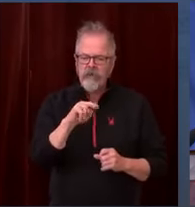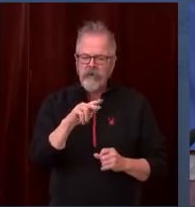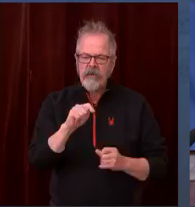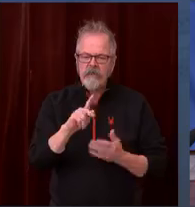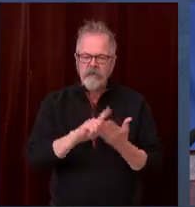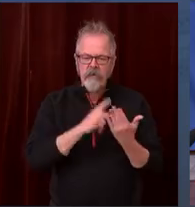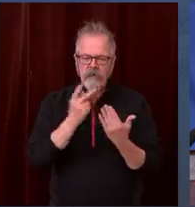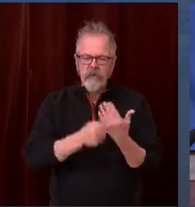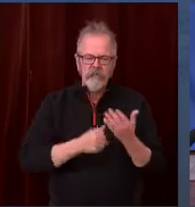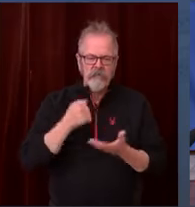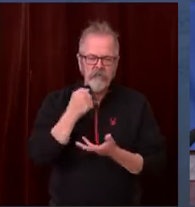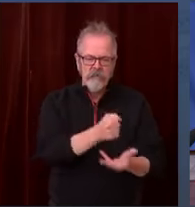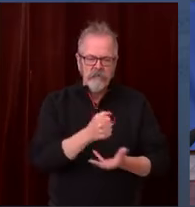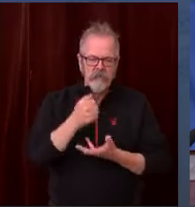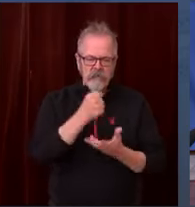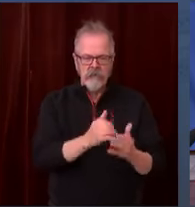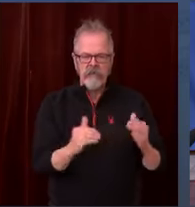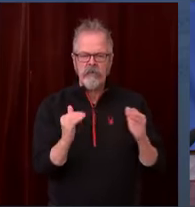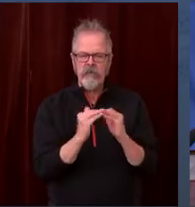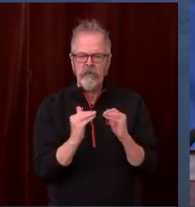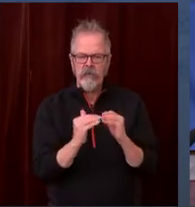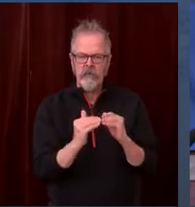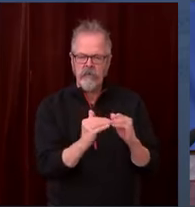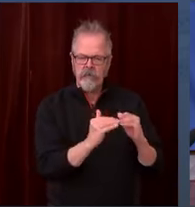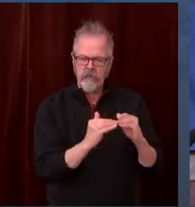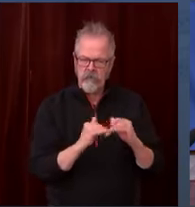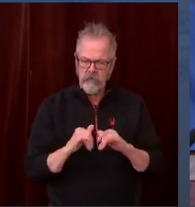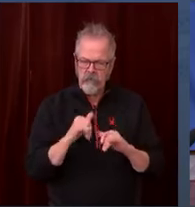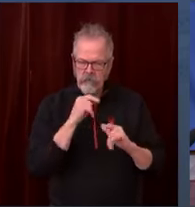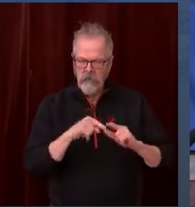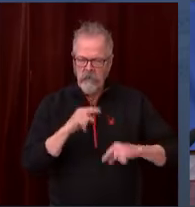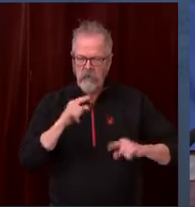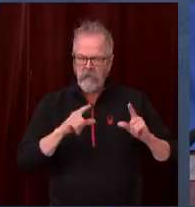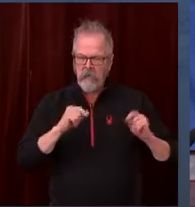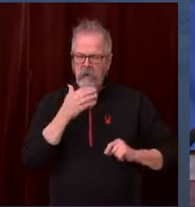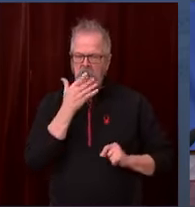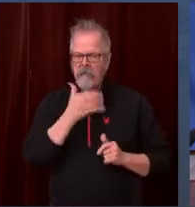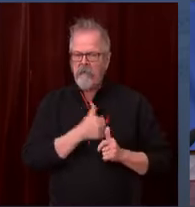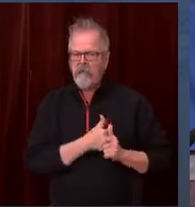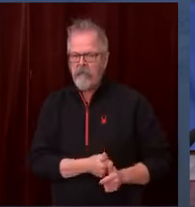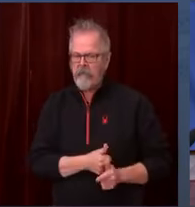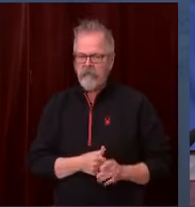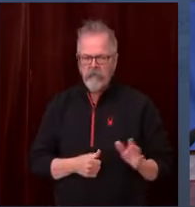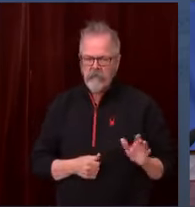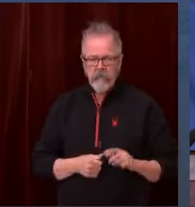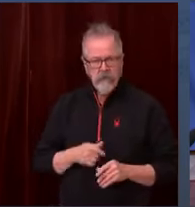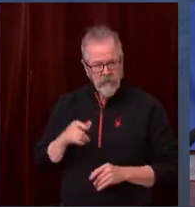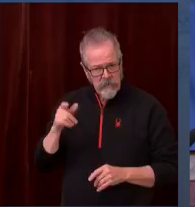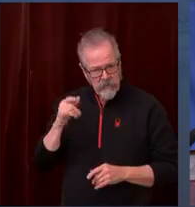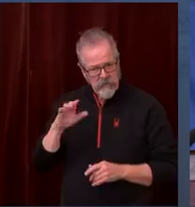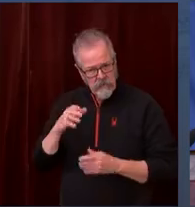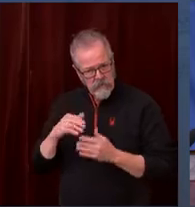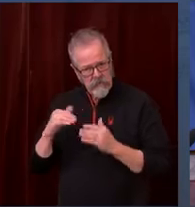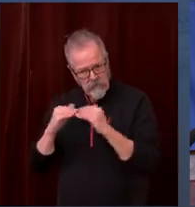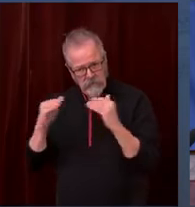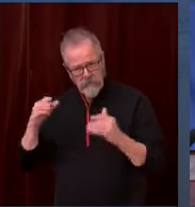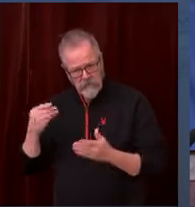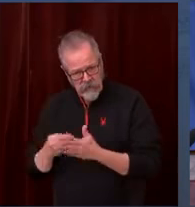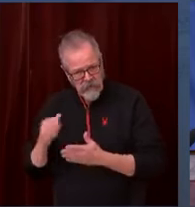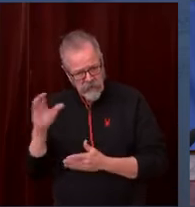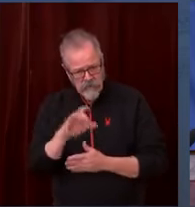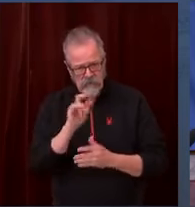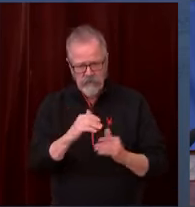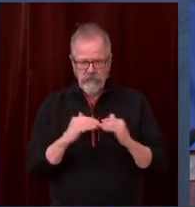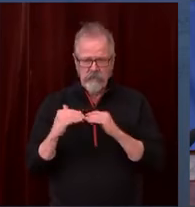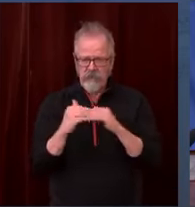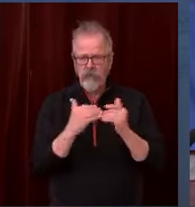In addition to the $800,000 in capital bonds, I will recommend investments in five specific capital projects across